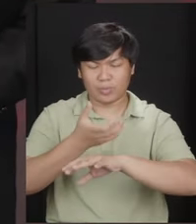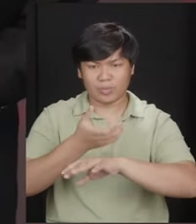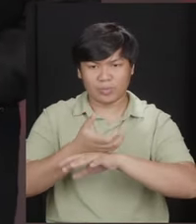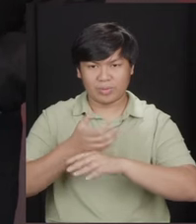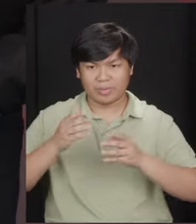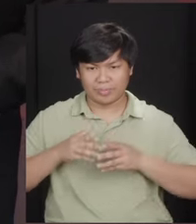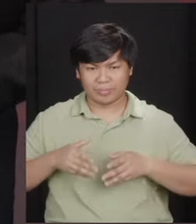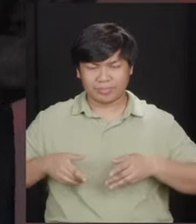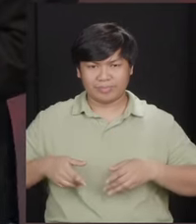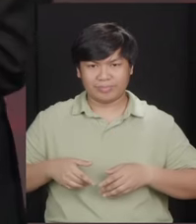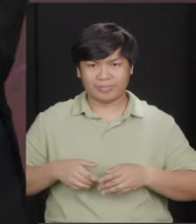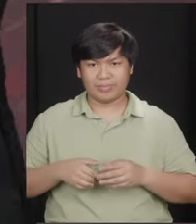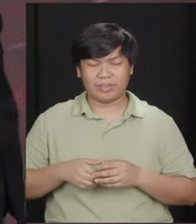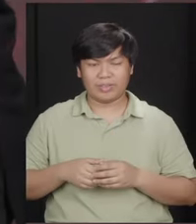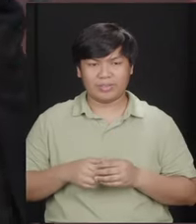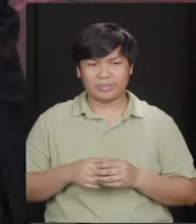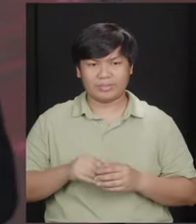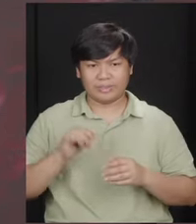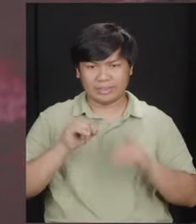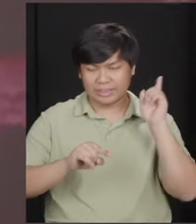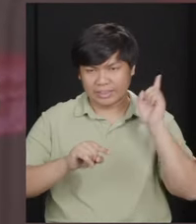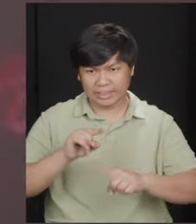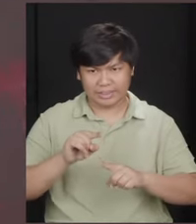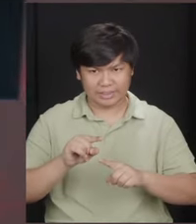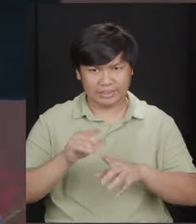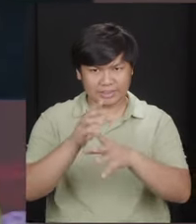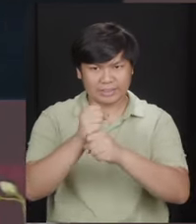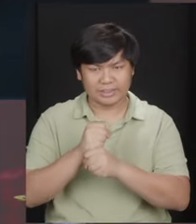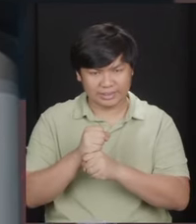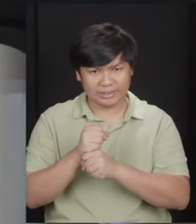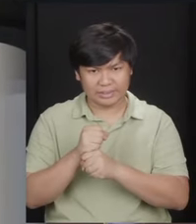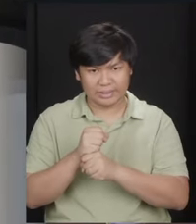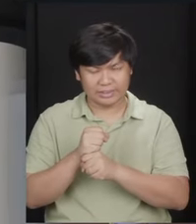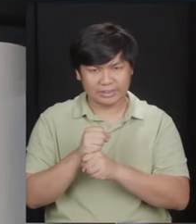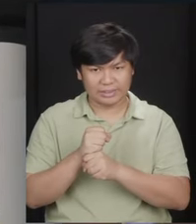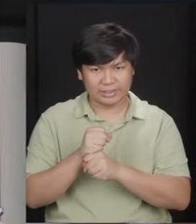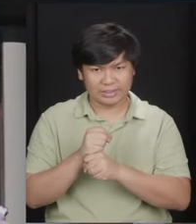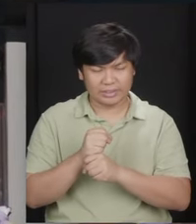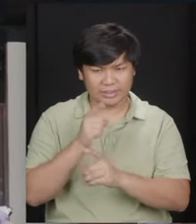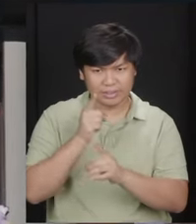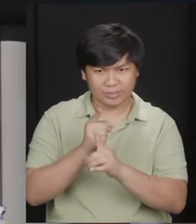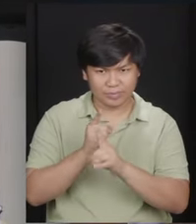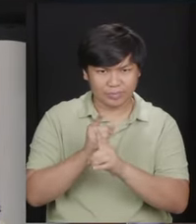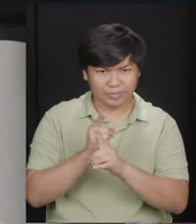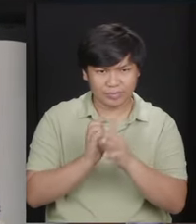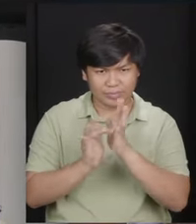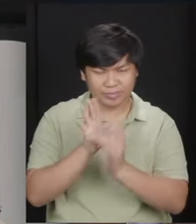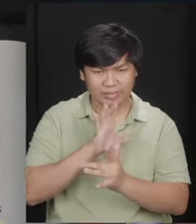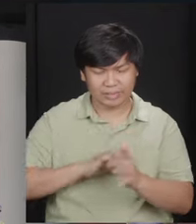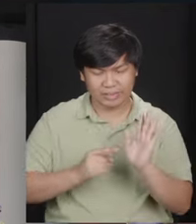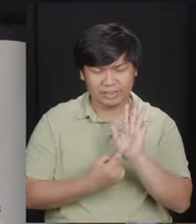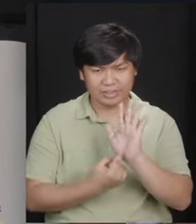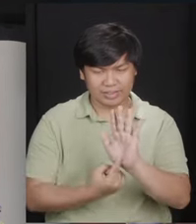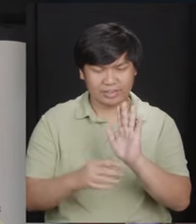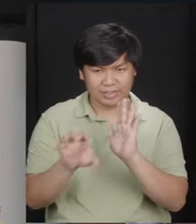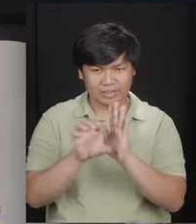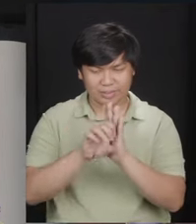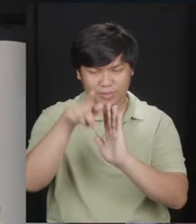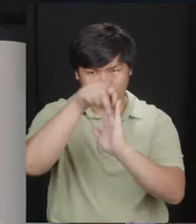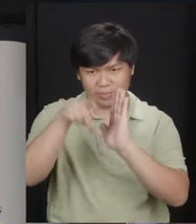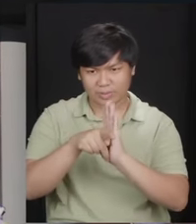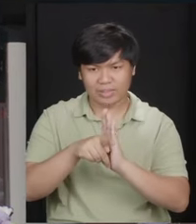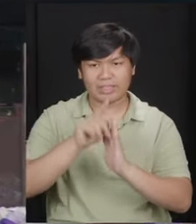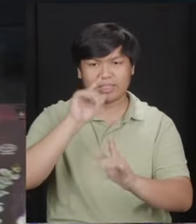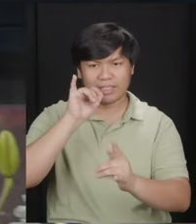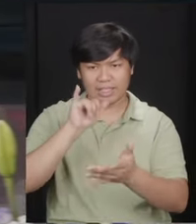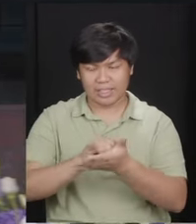no? Today. So you cannot take this literally, okay? Jesus is illustrating the principle